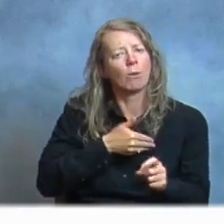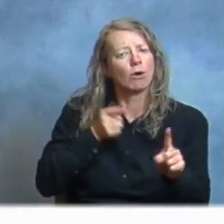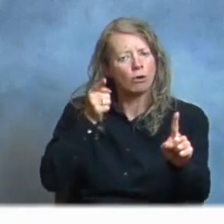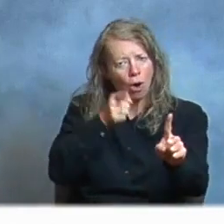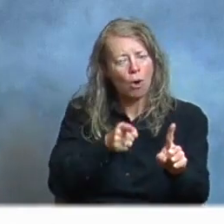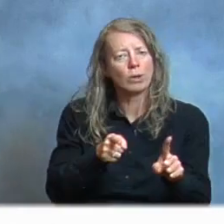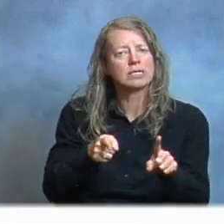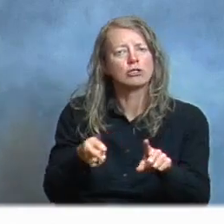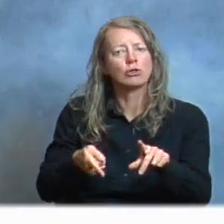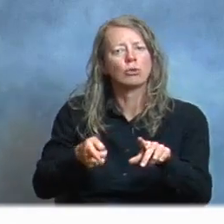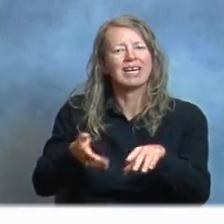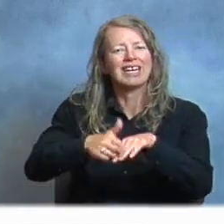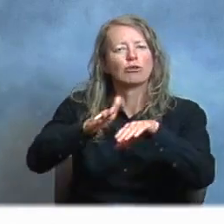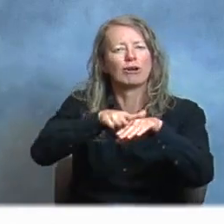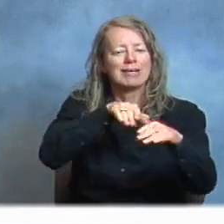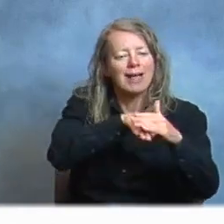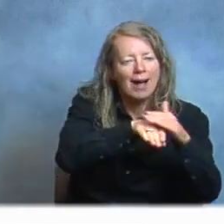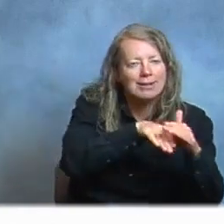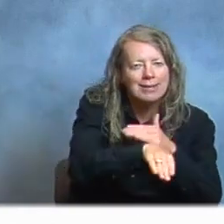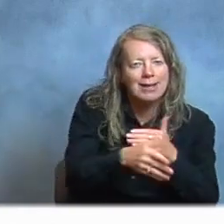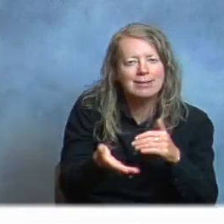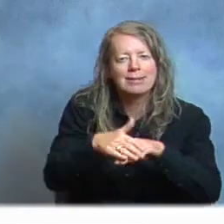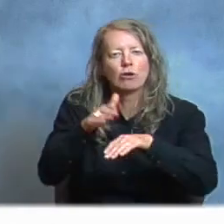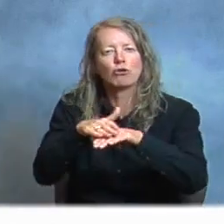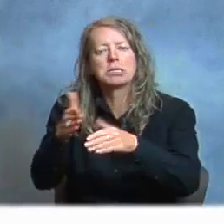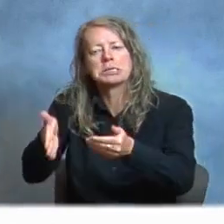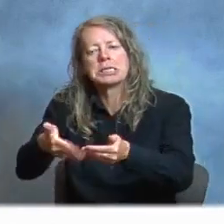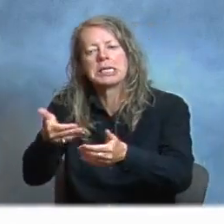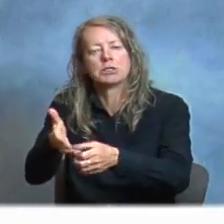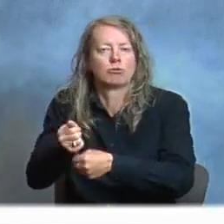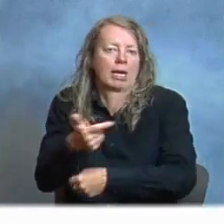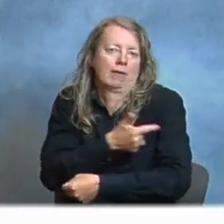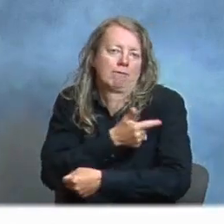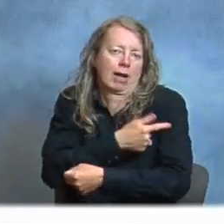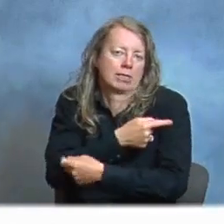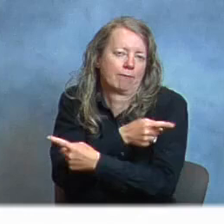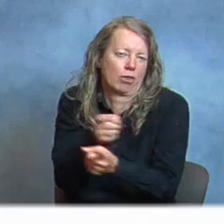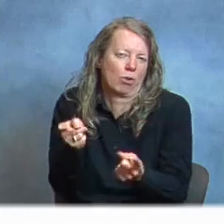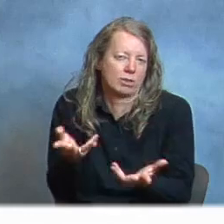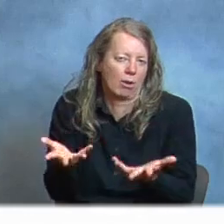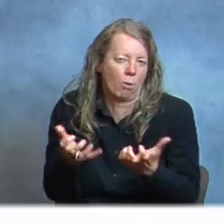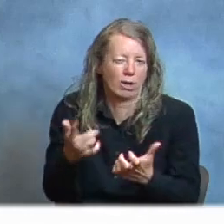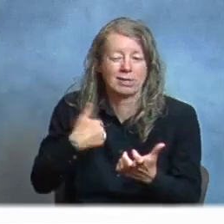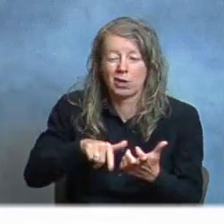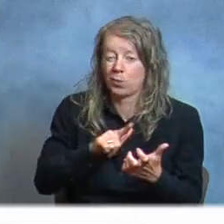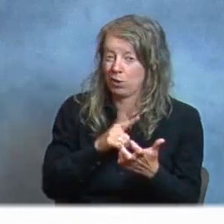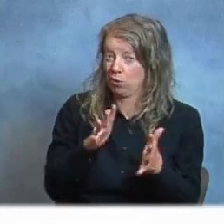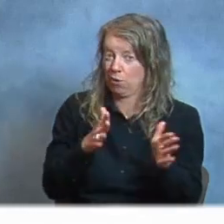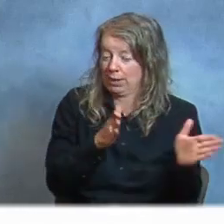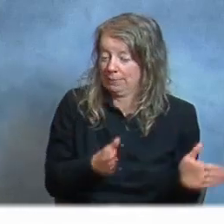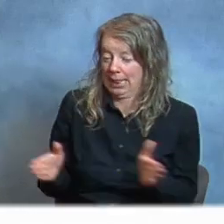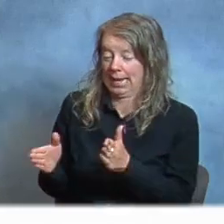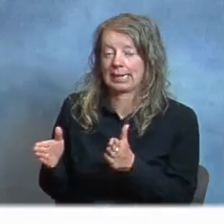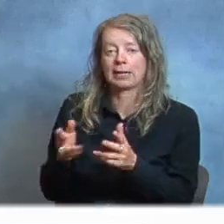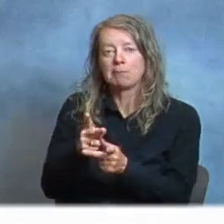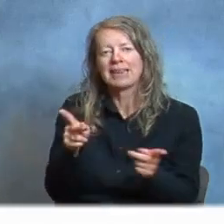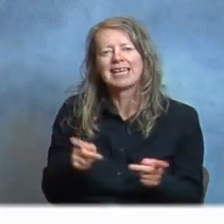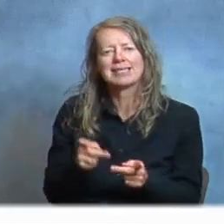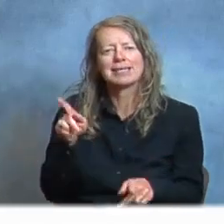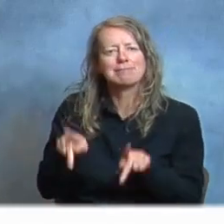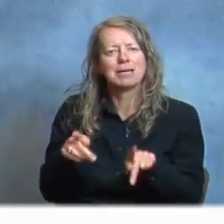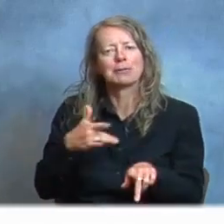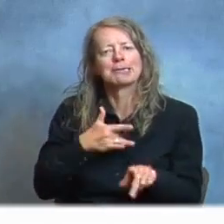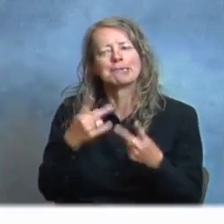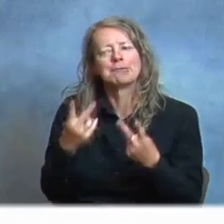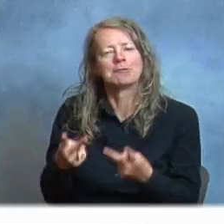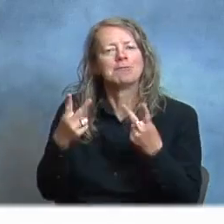getting a vaccine. So we're planning them in locations that are already visited by